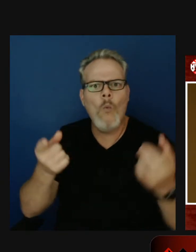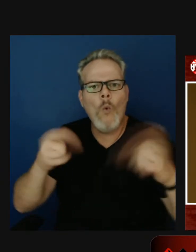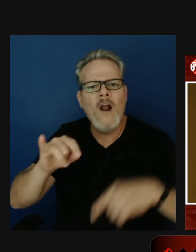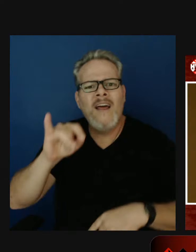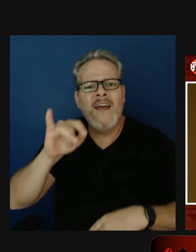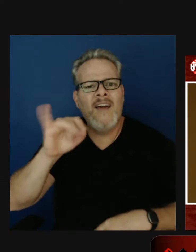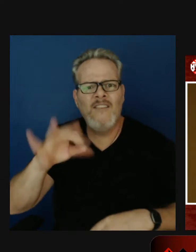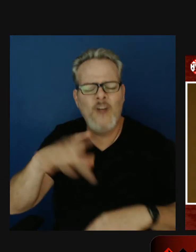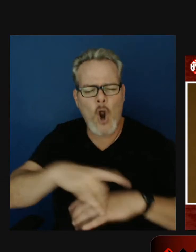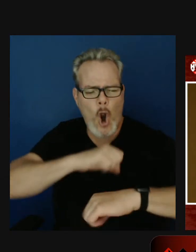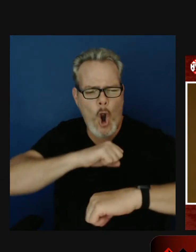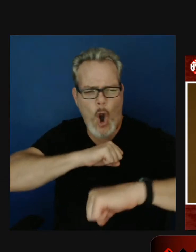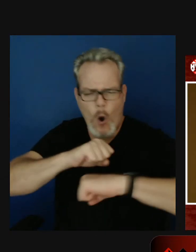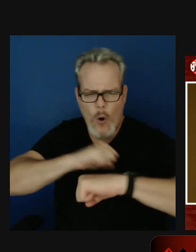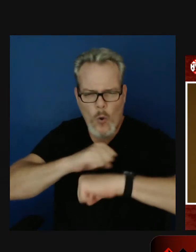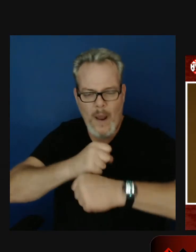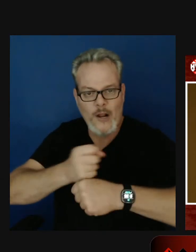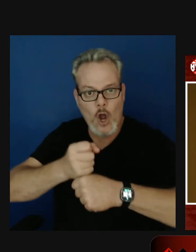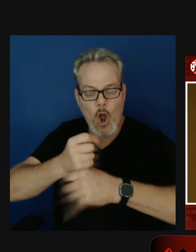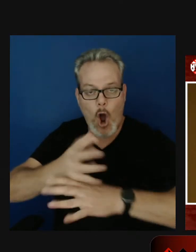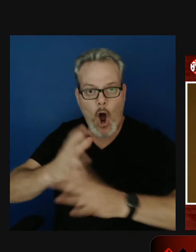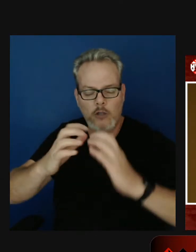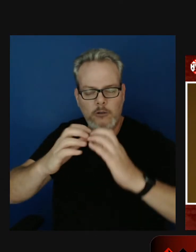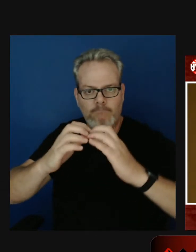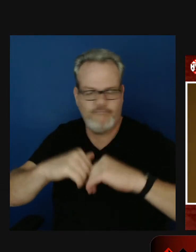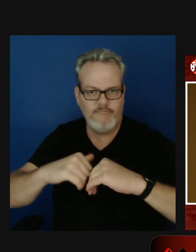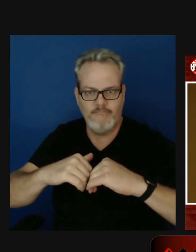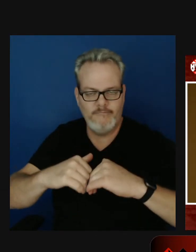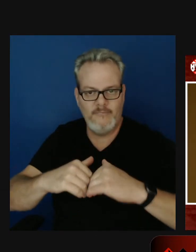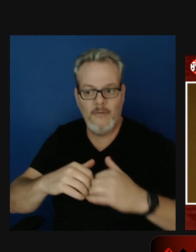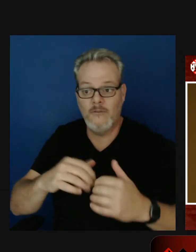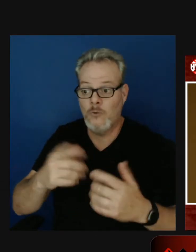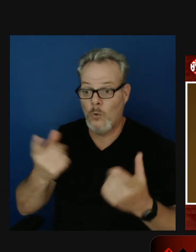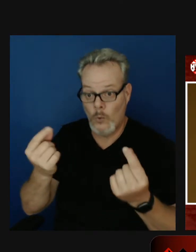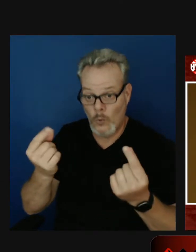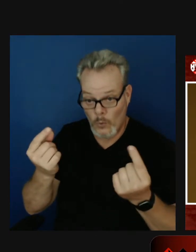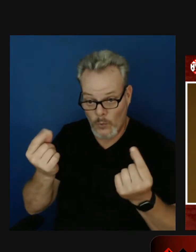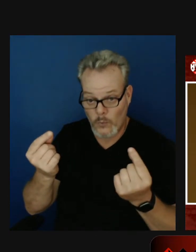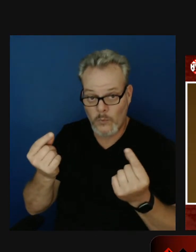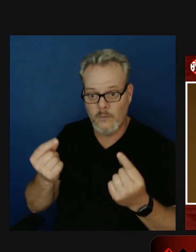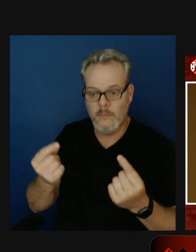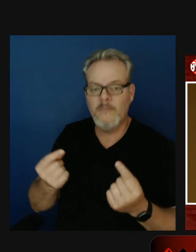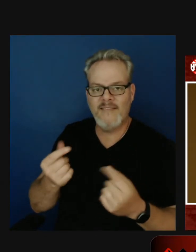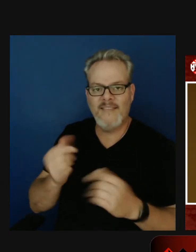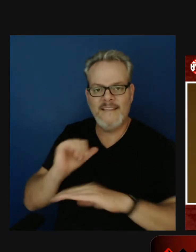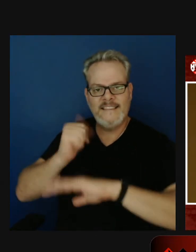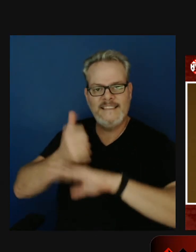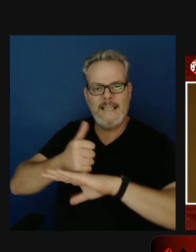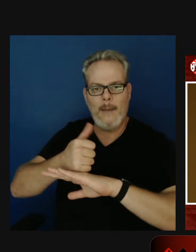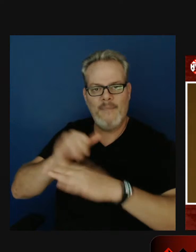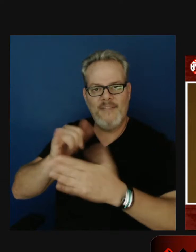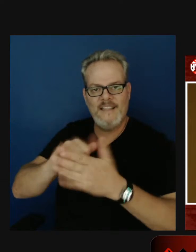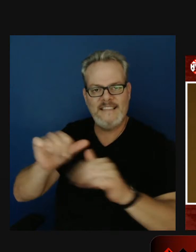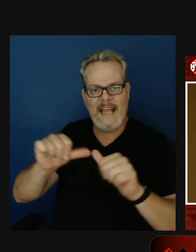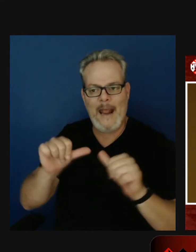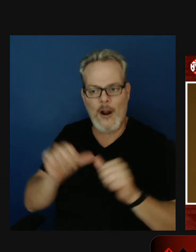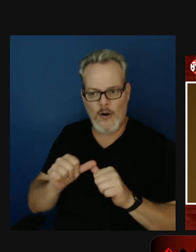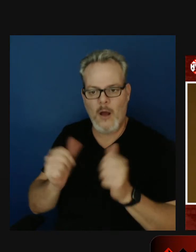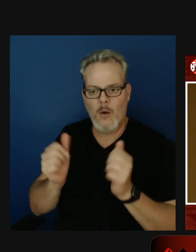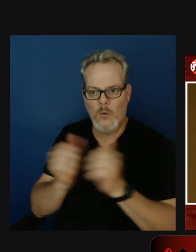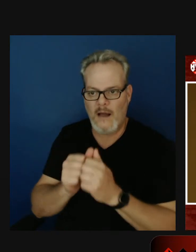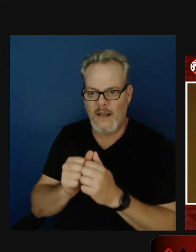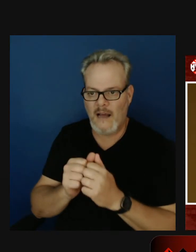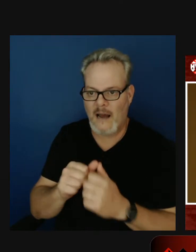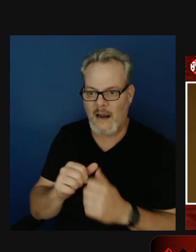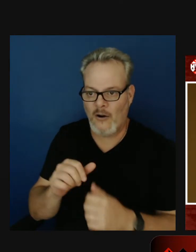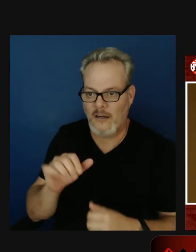cause, a cave-in or anything like that? So what they went through, they mapped this area where Yucca Mountain would be placed.